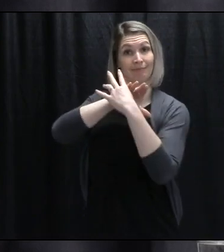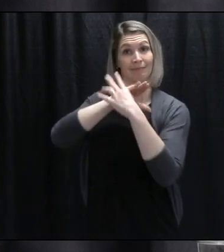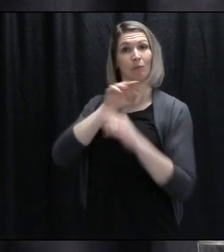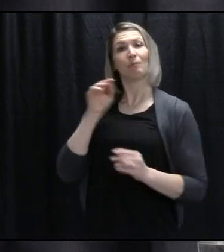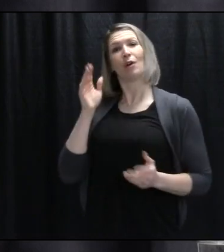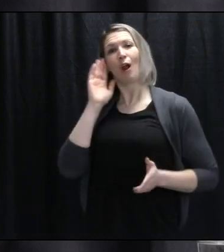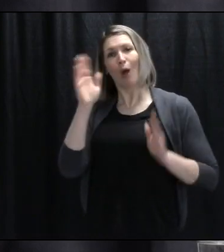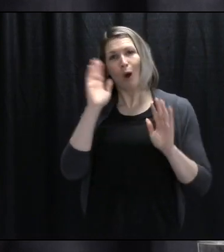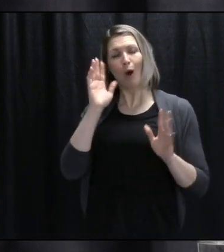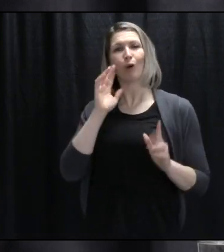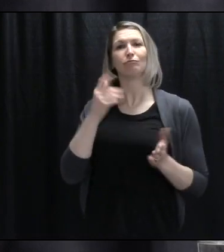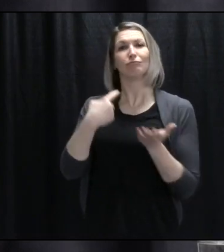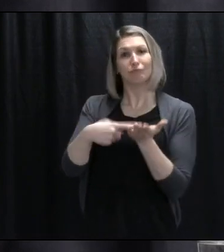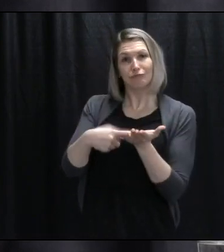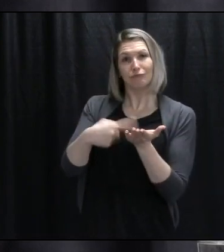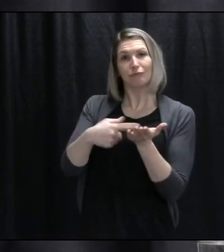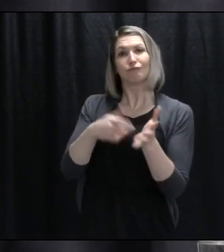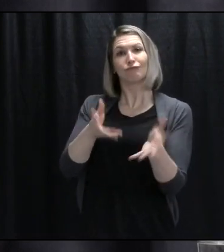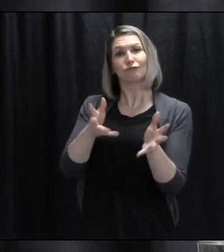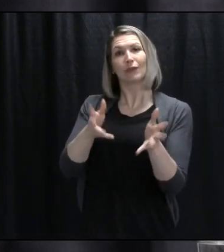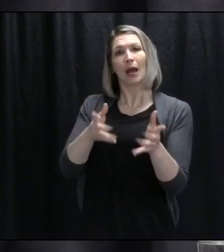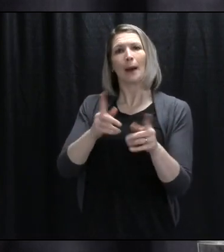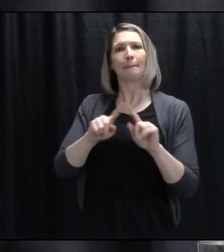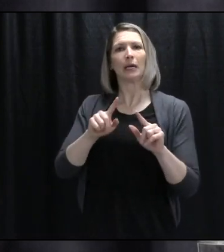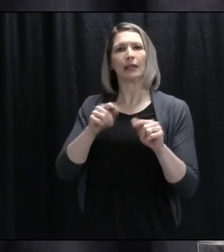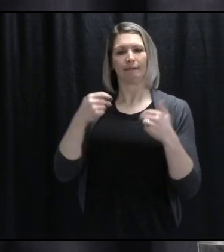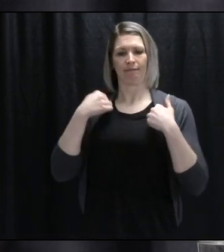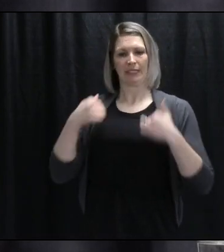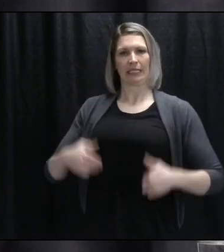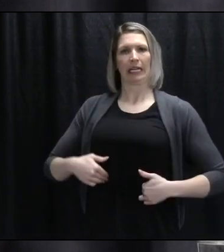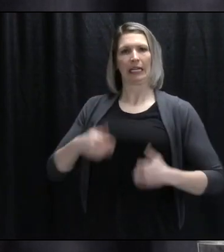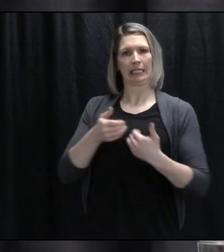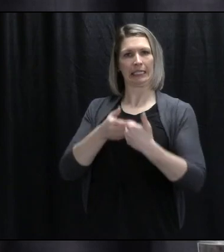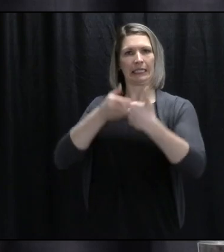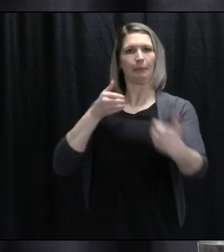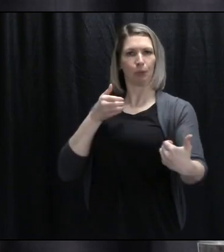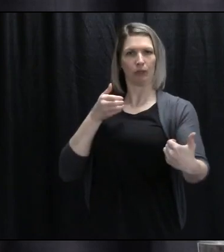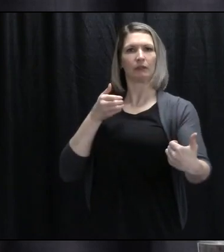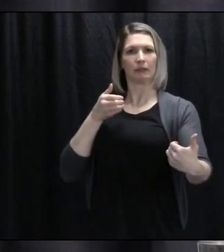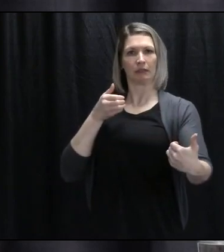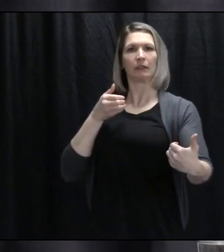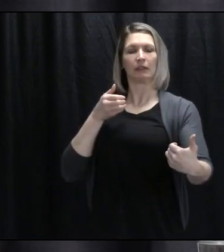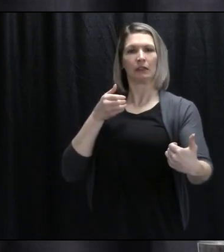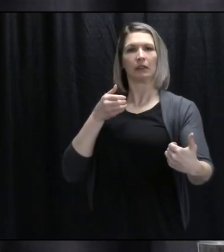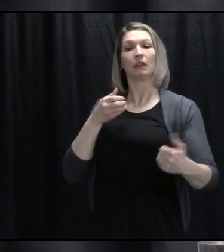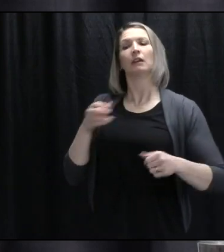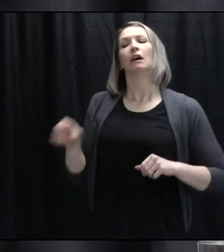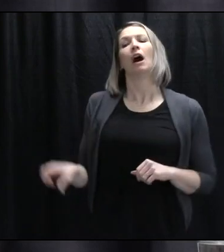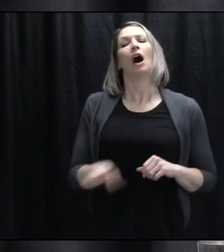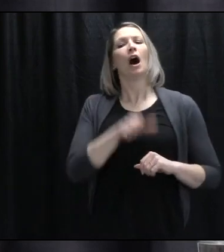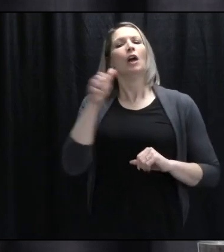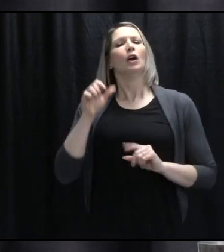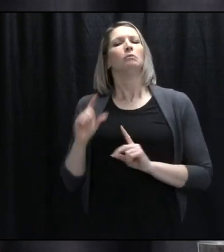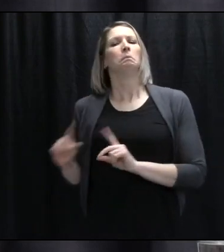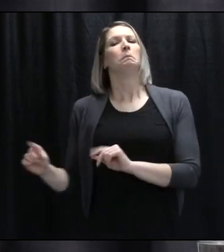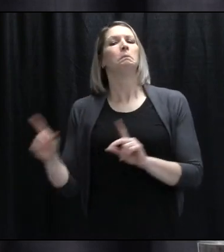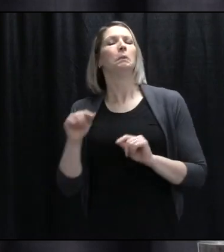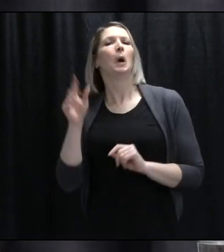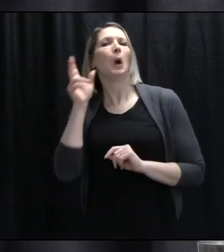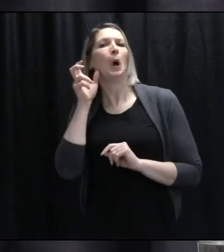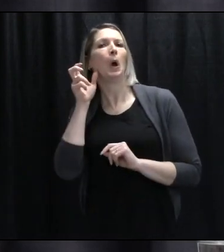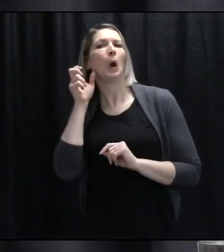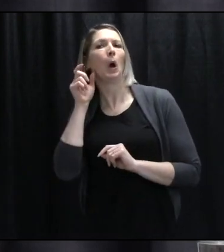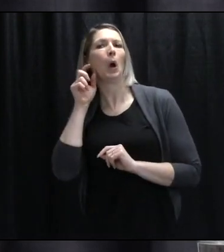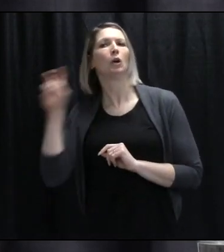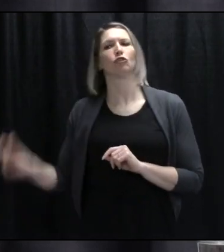physically separate. The other form of travel around the community that has been brought to my attention is that